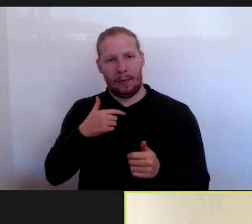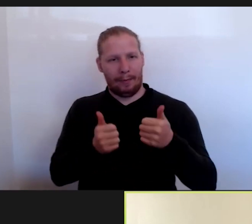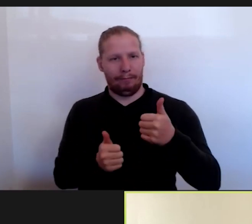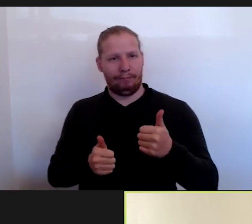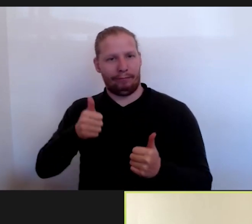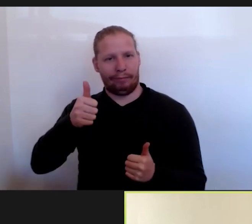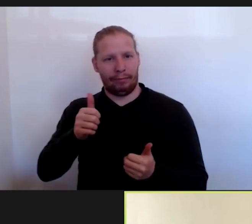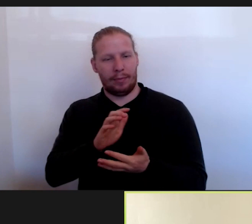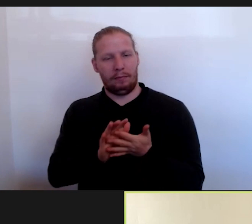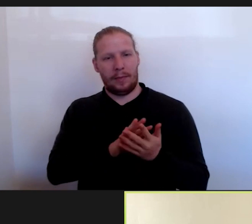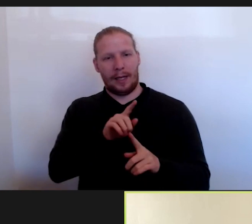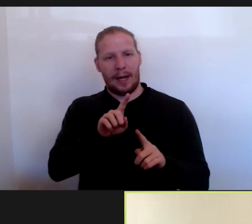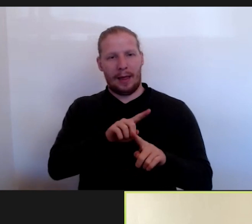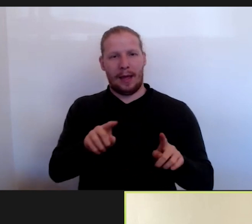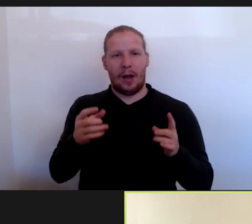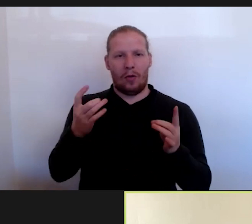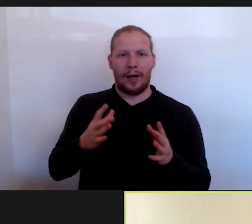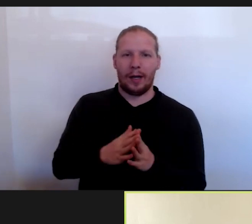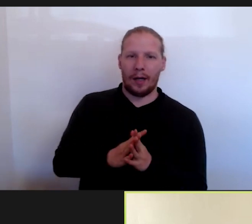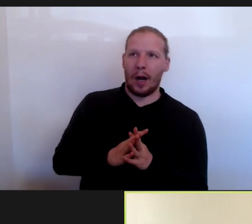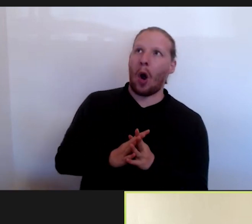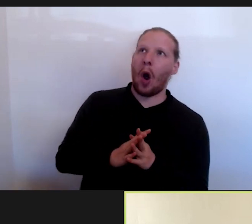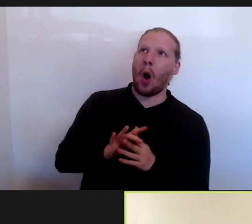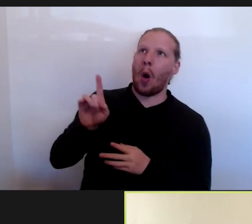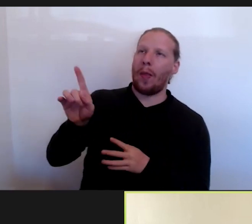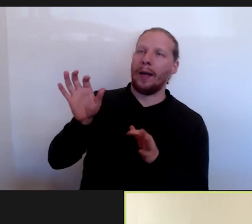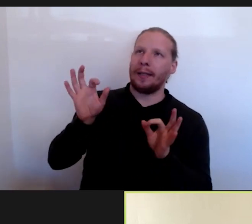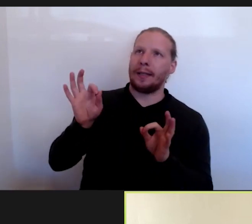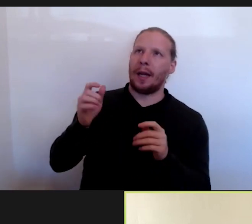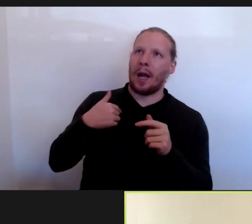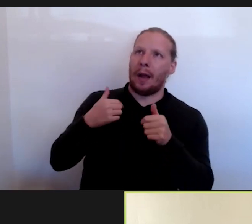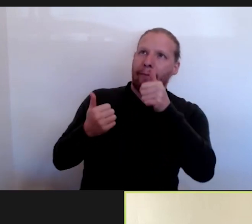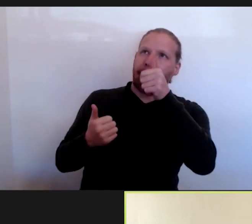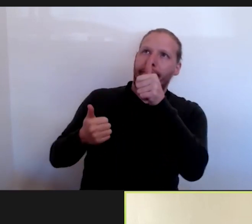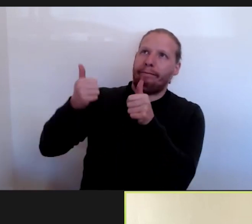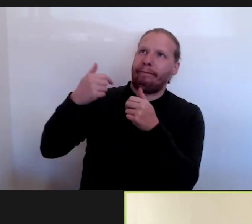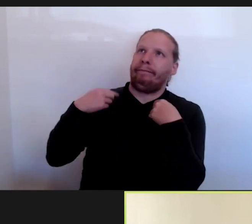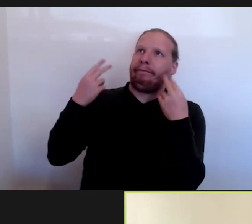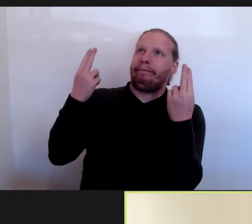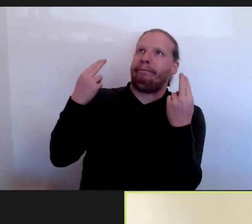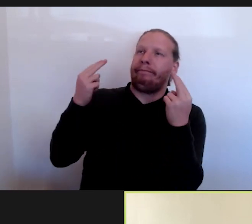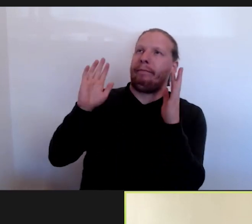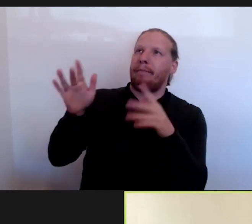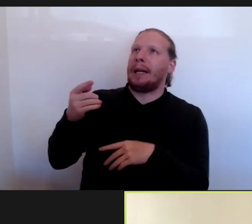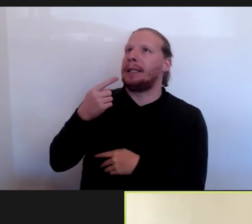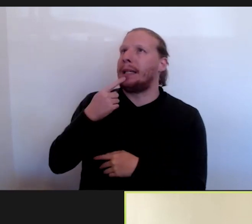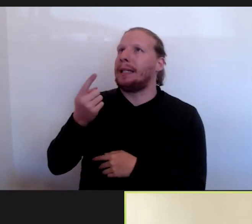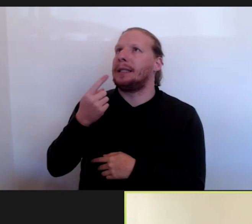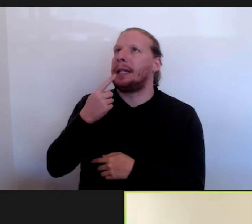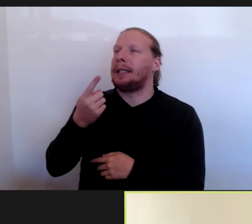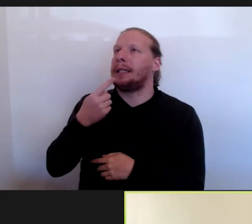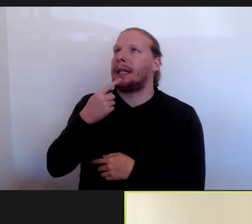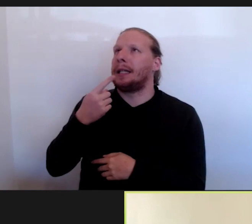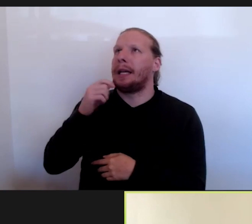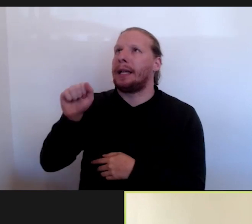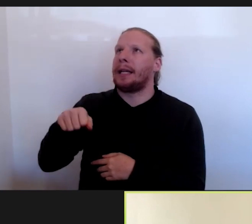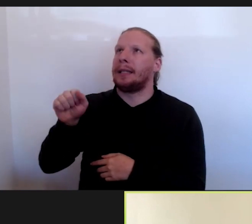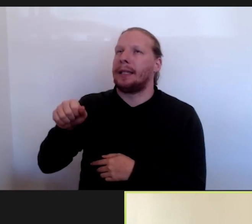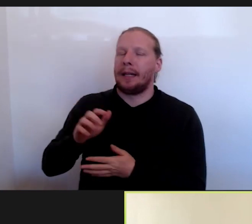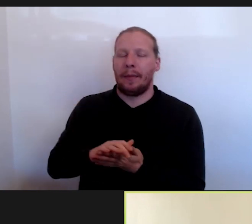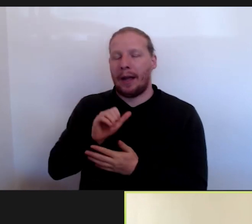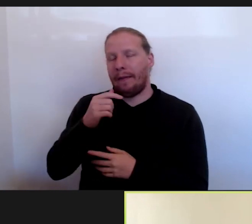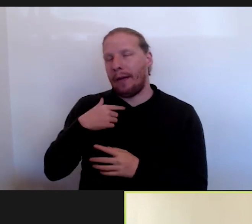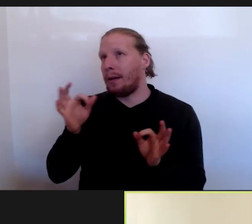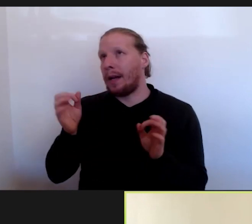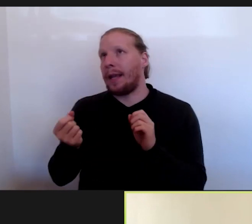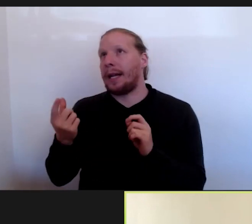this great person coming in, and I have to say yes, even if I don't understand what's in it for me, as the way